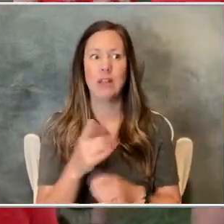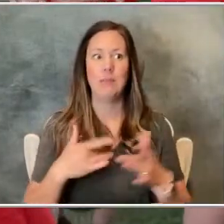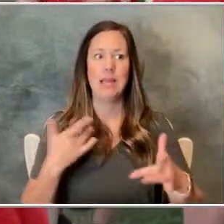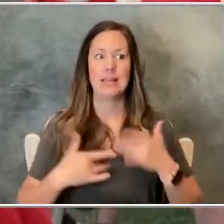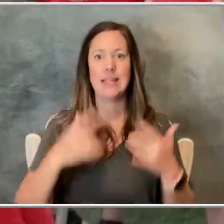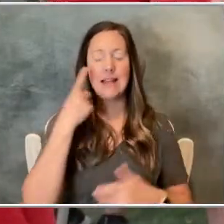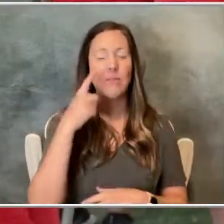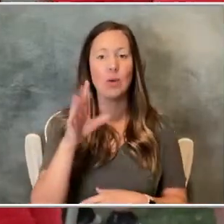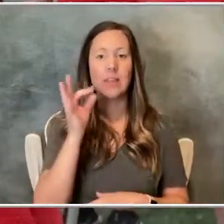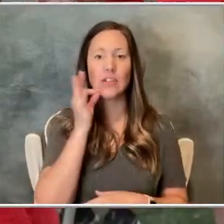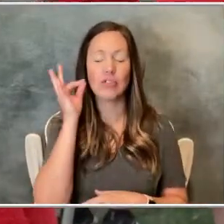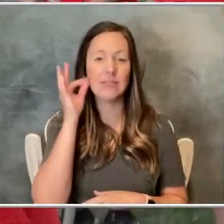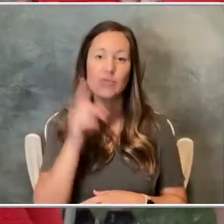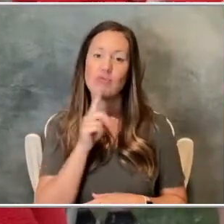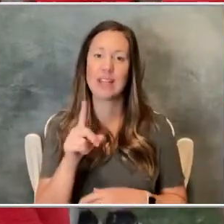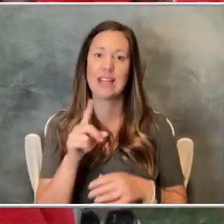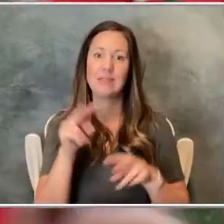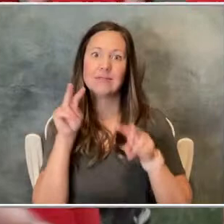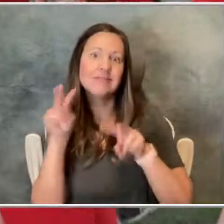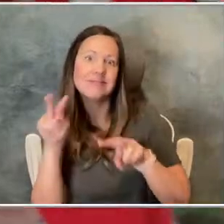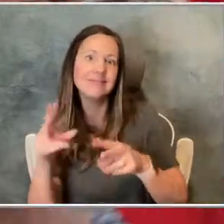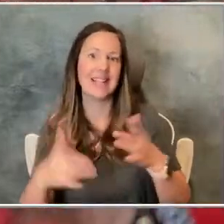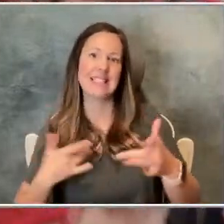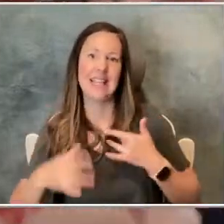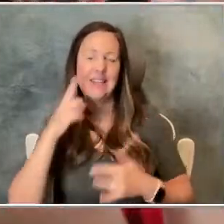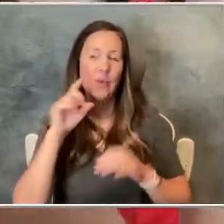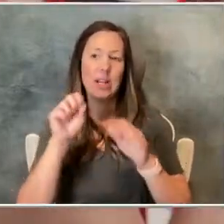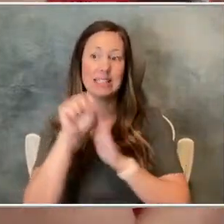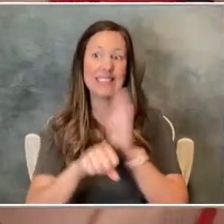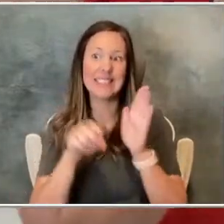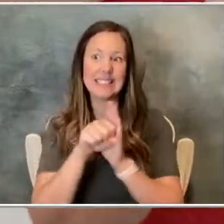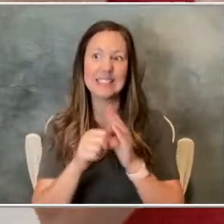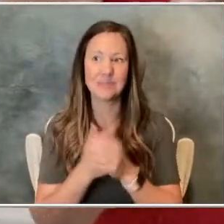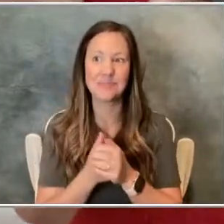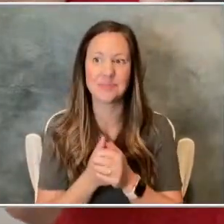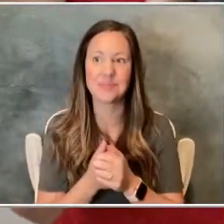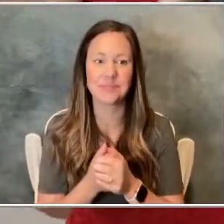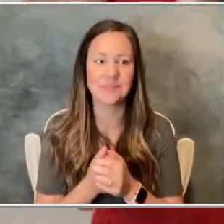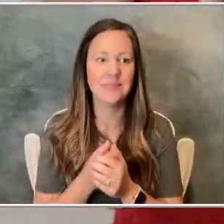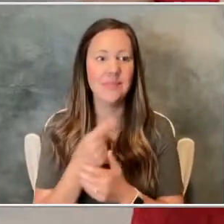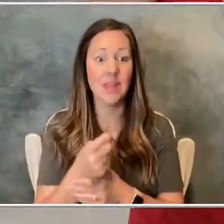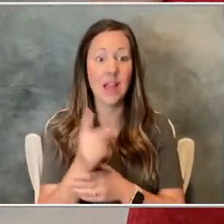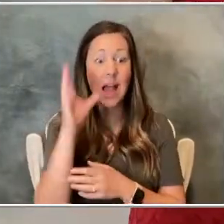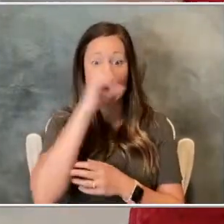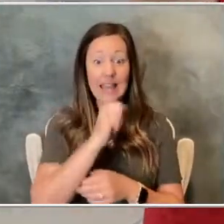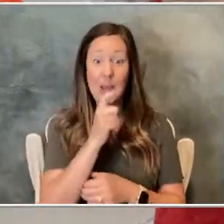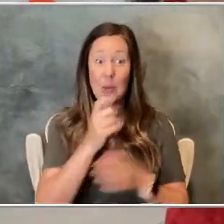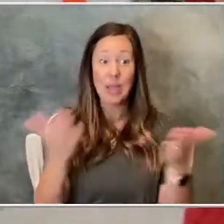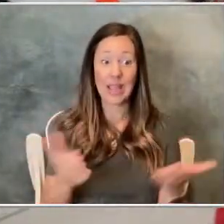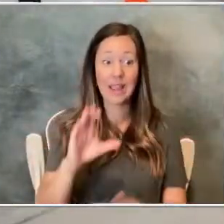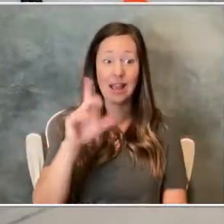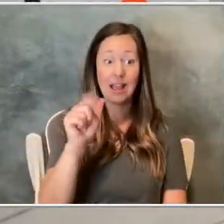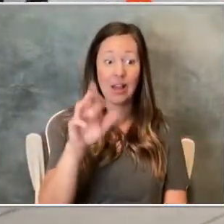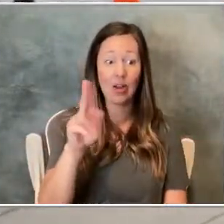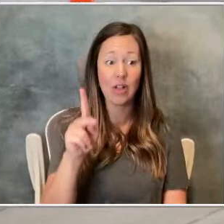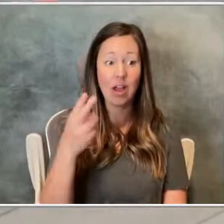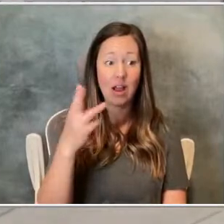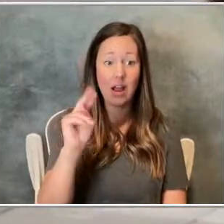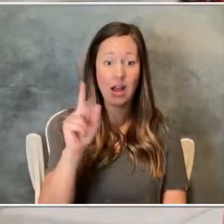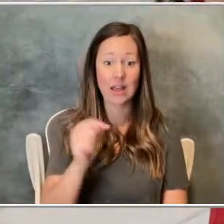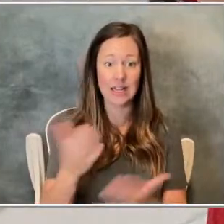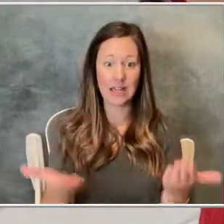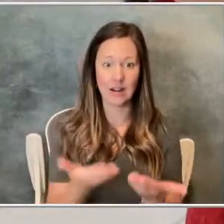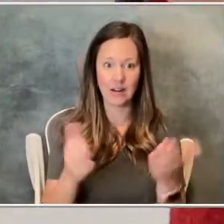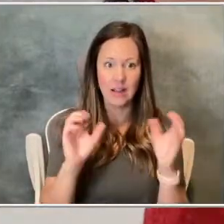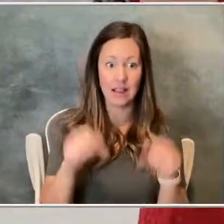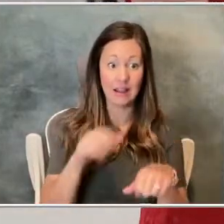So we're looking forward to the season. Well, guess who just walked up behind us, guys? Clark Hunt is here. So what's protocol? Can I just call him